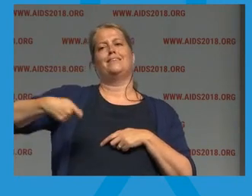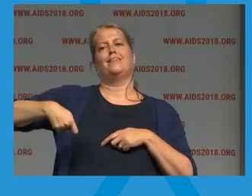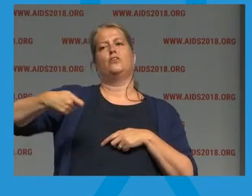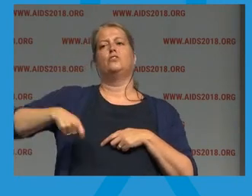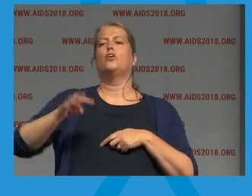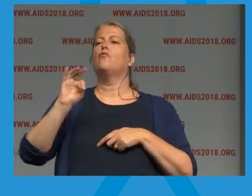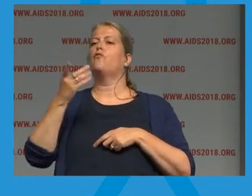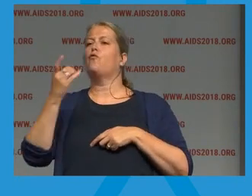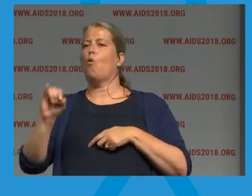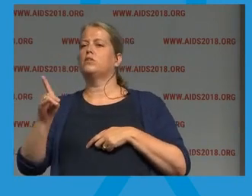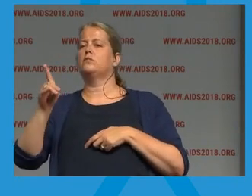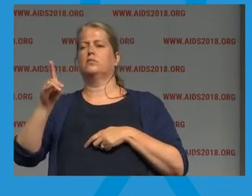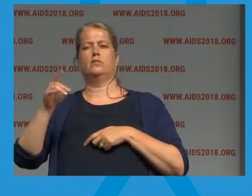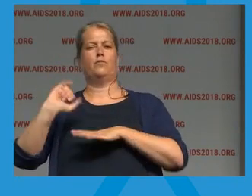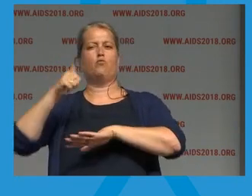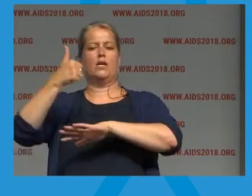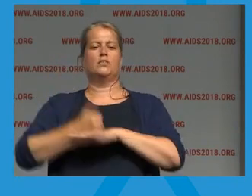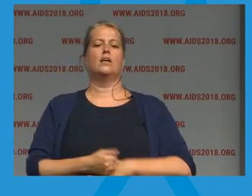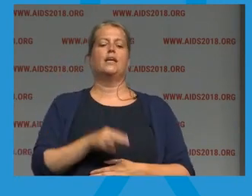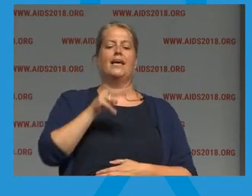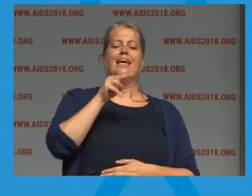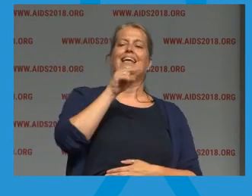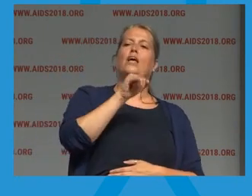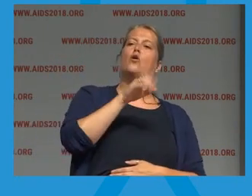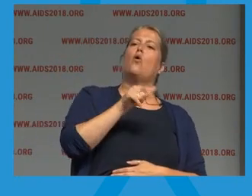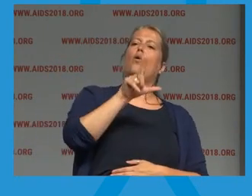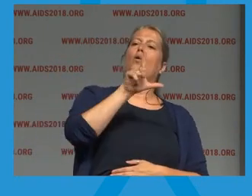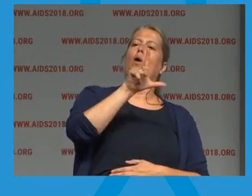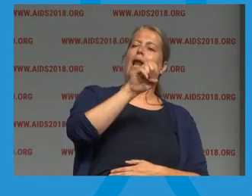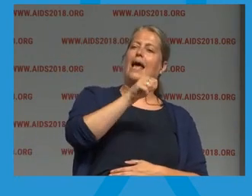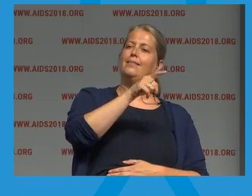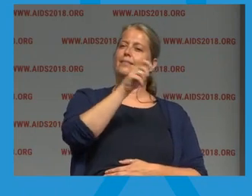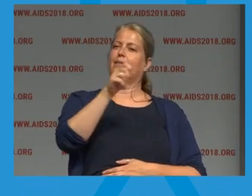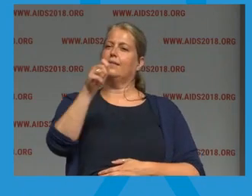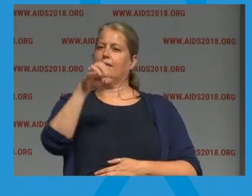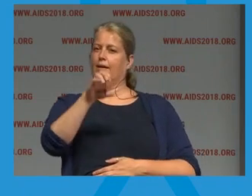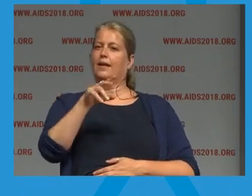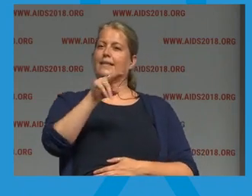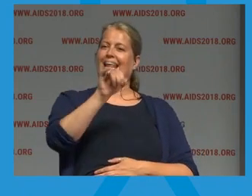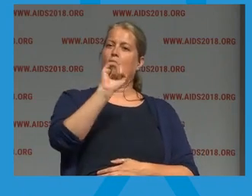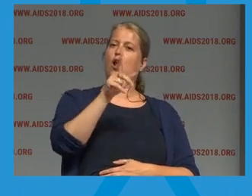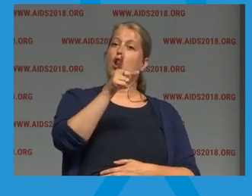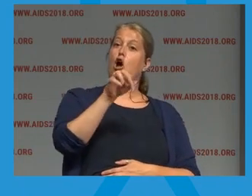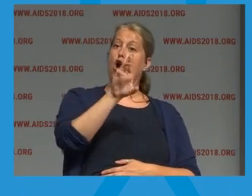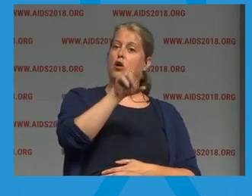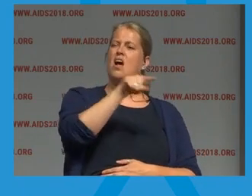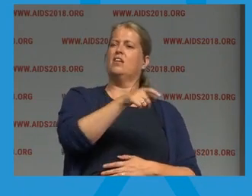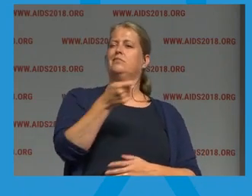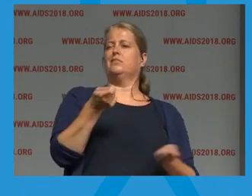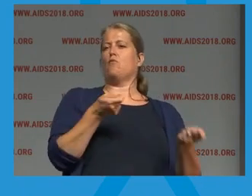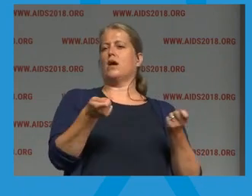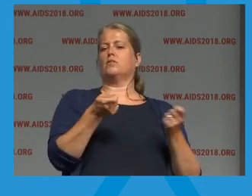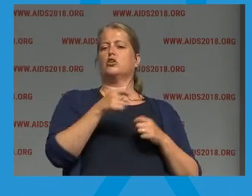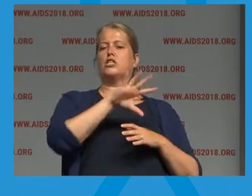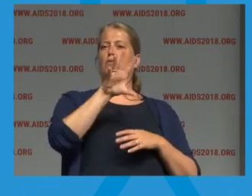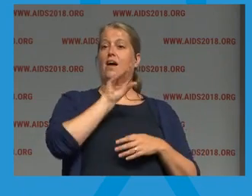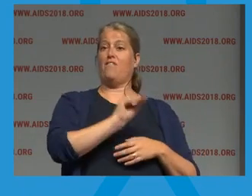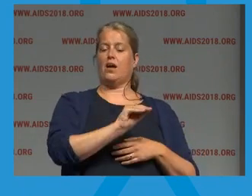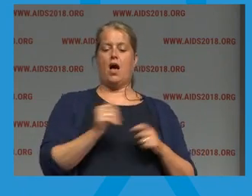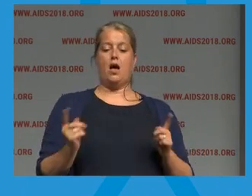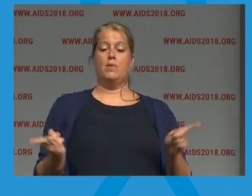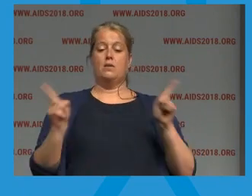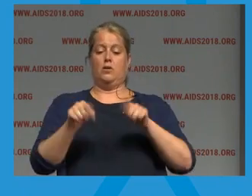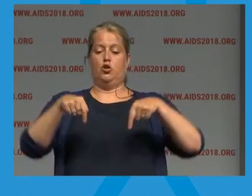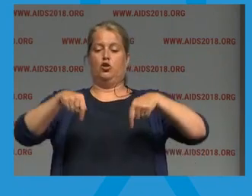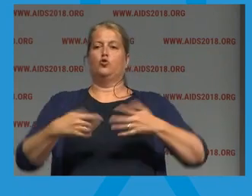Nicolette Naylor, Director, South Africa. They are unfortunately not able to join us today,